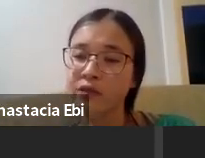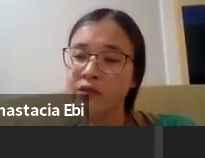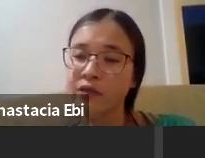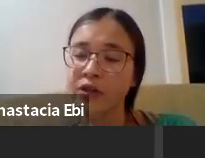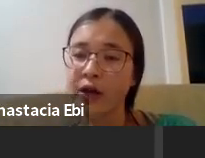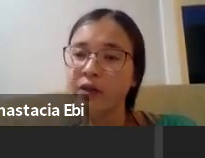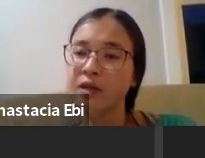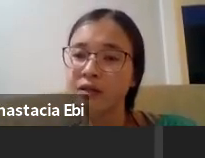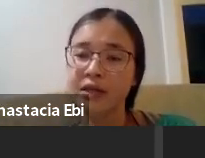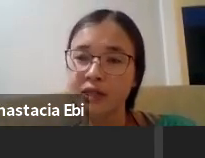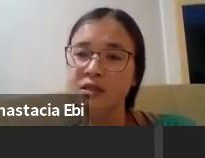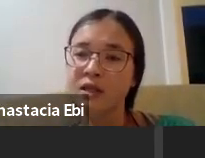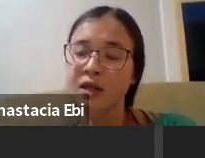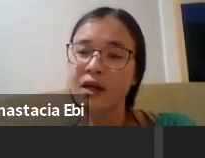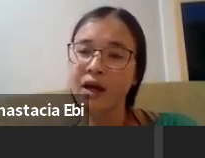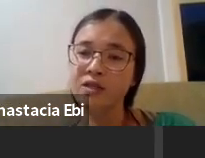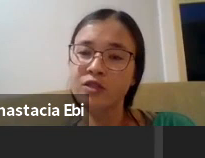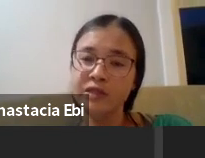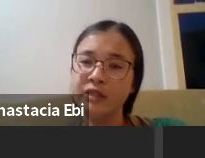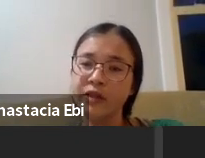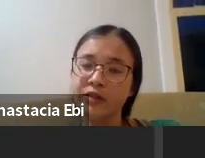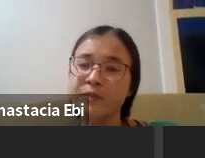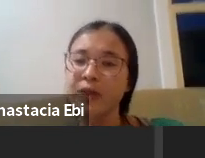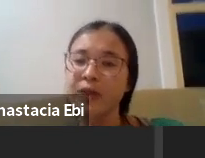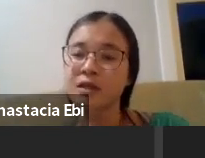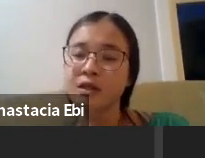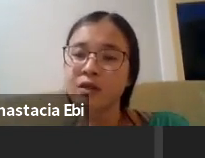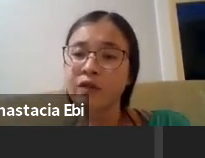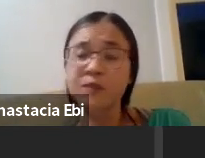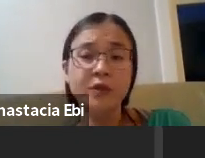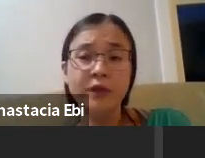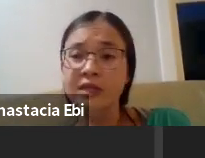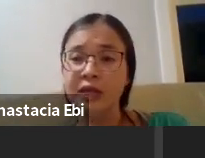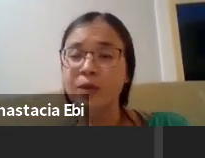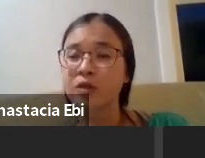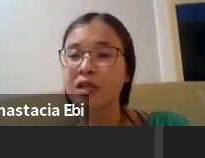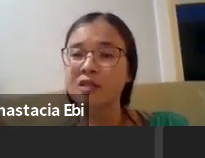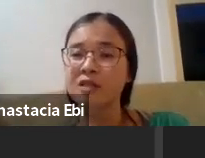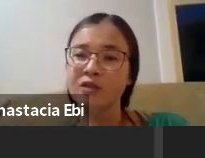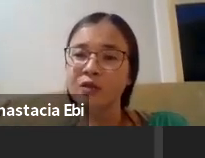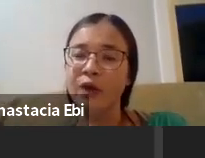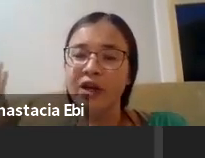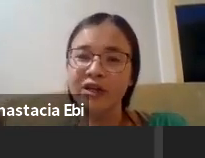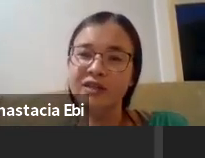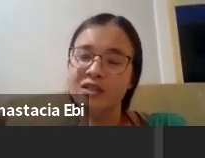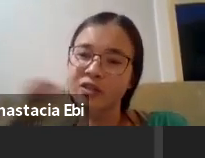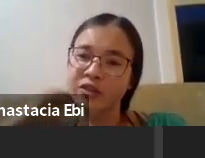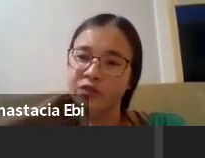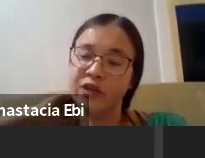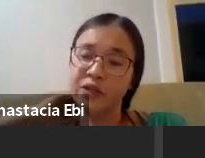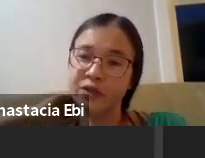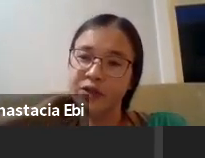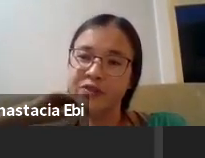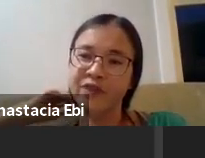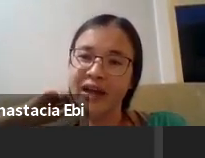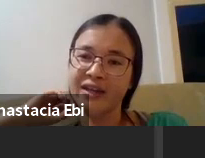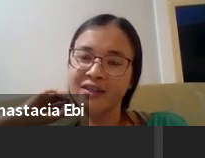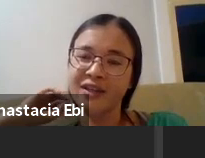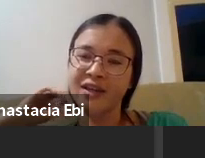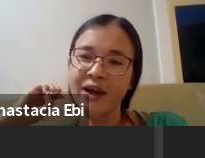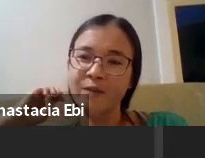to figure out how they can access services and get their needs met. We've also been doing things like posting to area listservs or Facebook groups